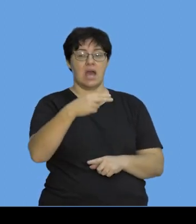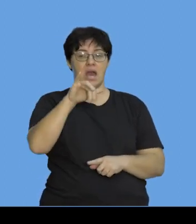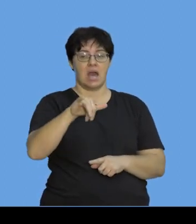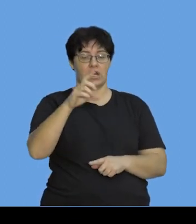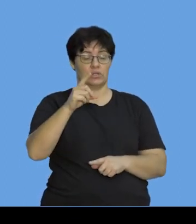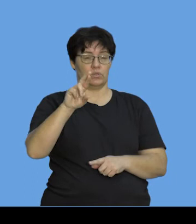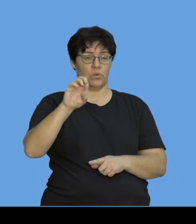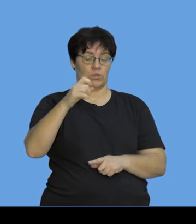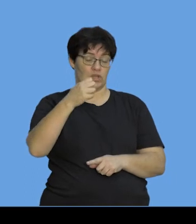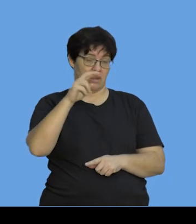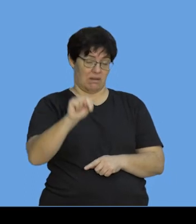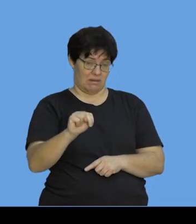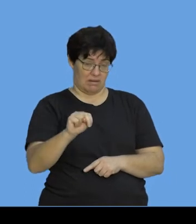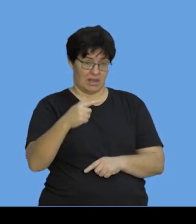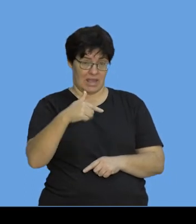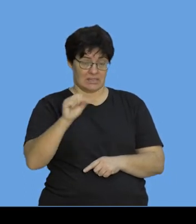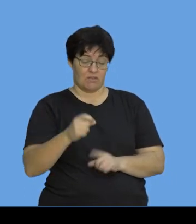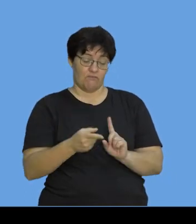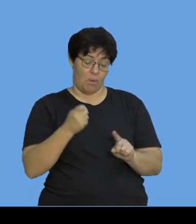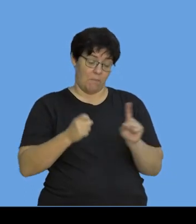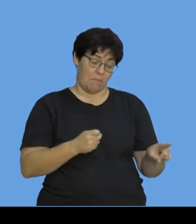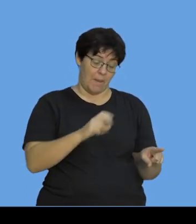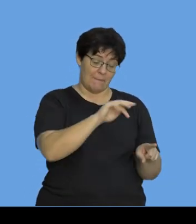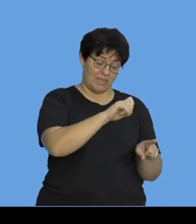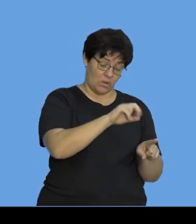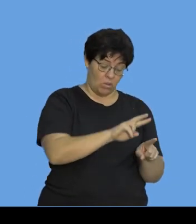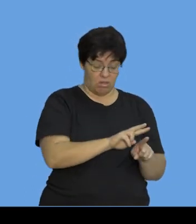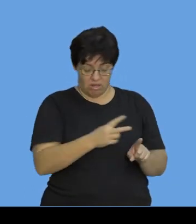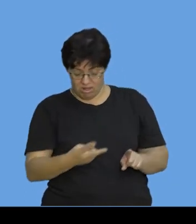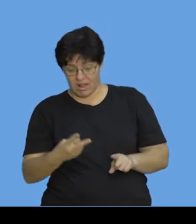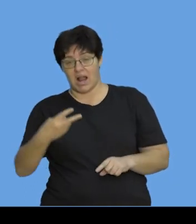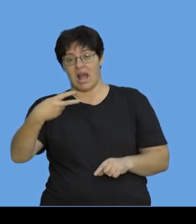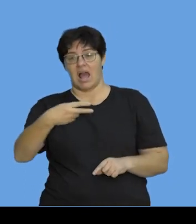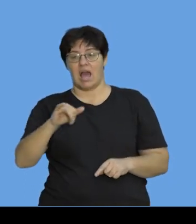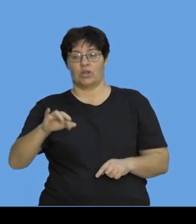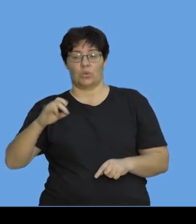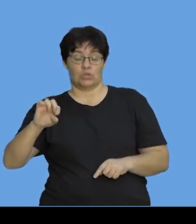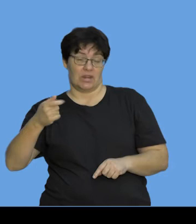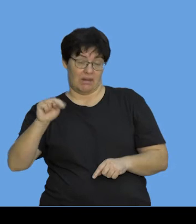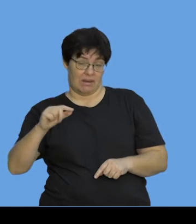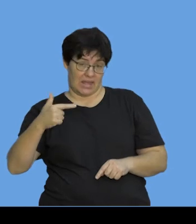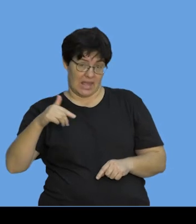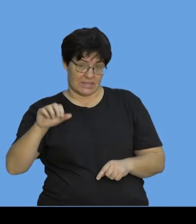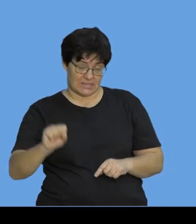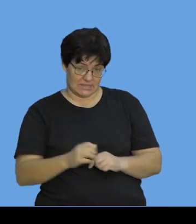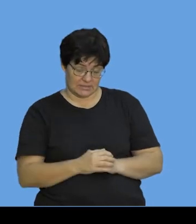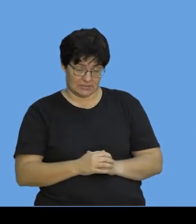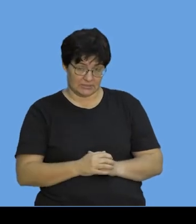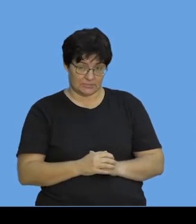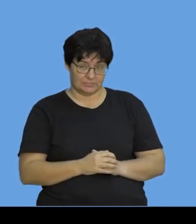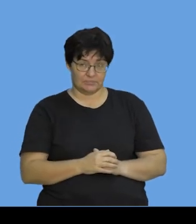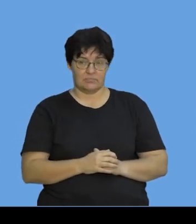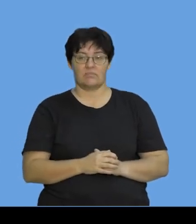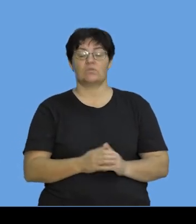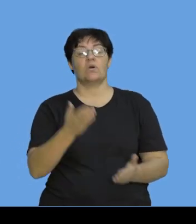to hydrogen. So in terms of stoichiometric ratio, we'll look at those 2 to be precise, right? Okay, so the balanced equation, we said